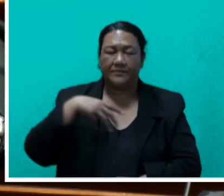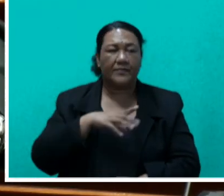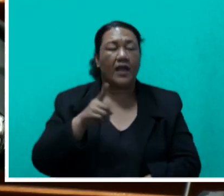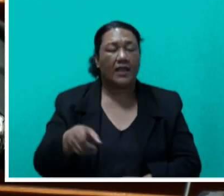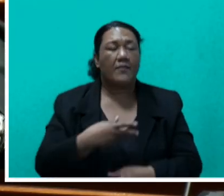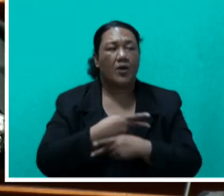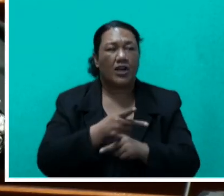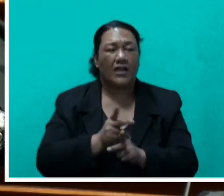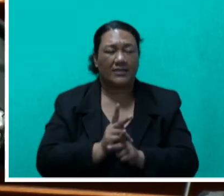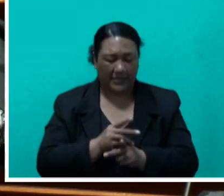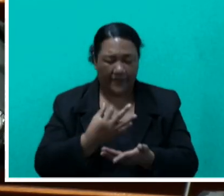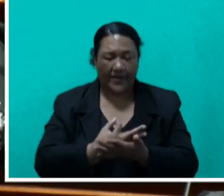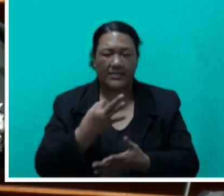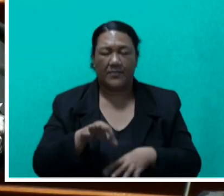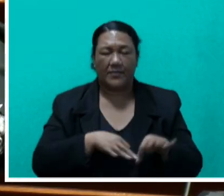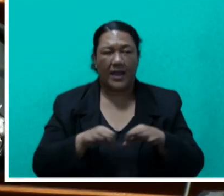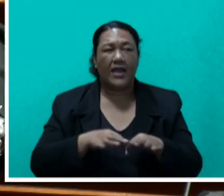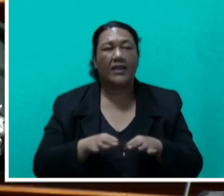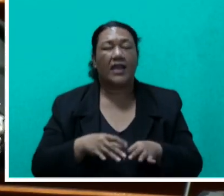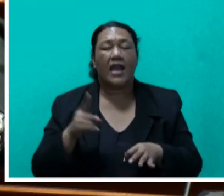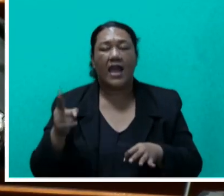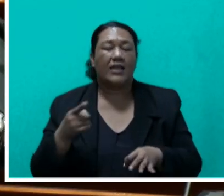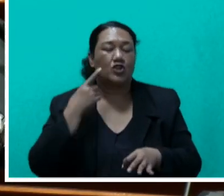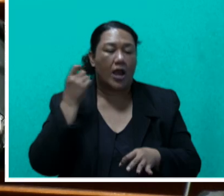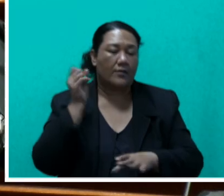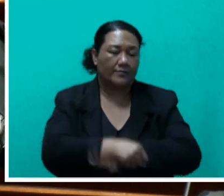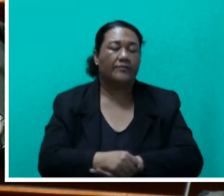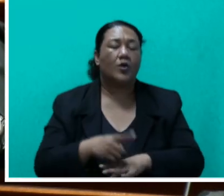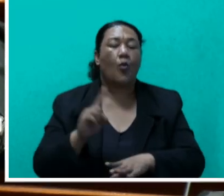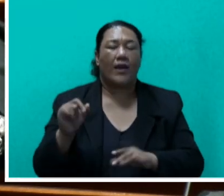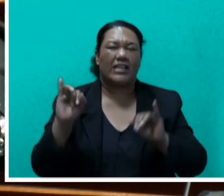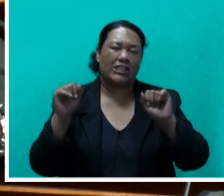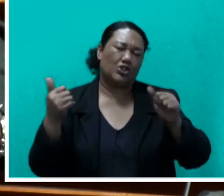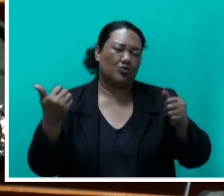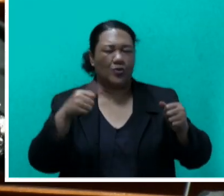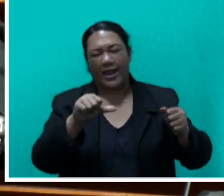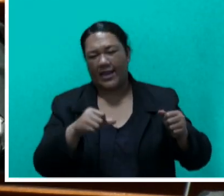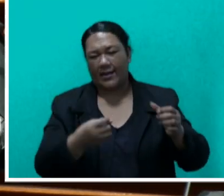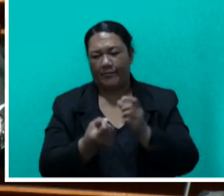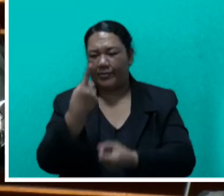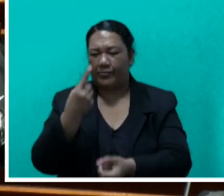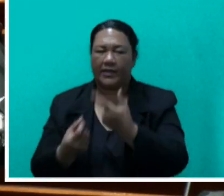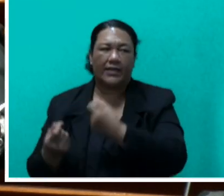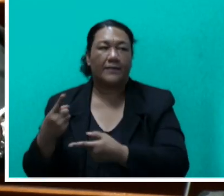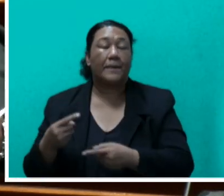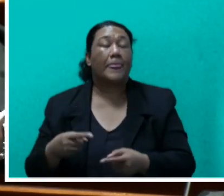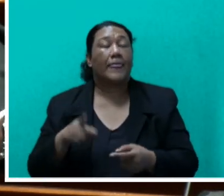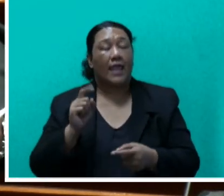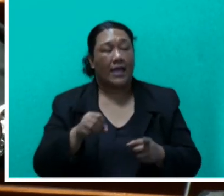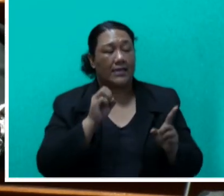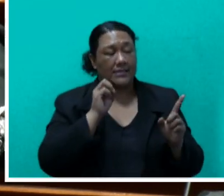and address any technical issues that may arise. An advisory committee comprised of key government